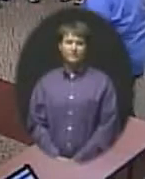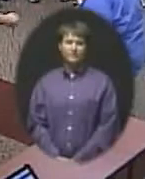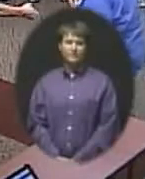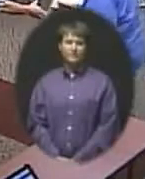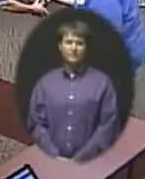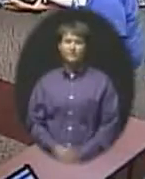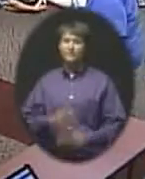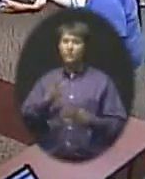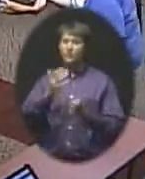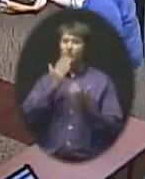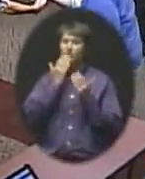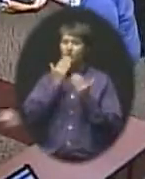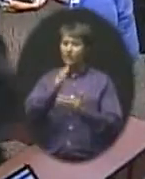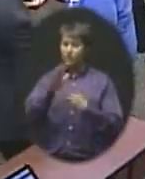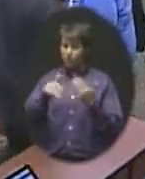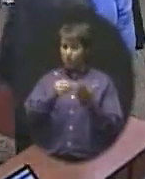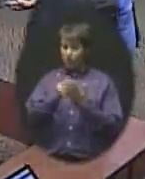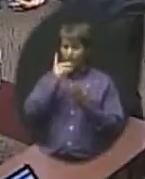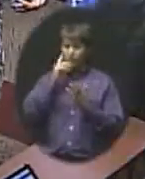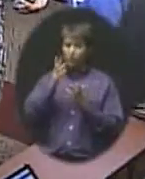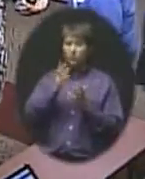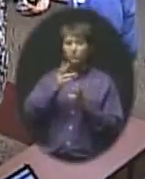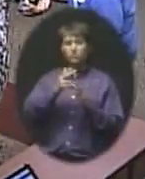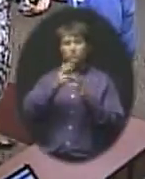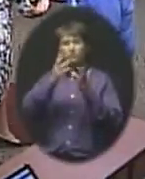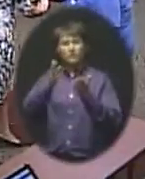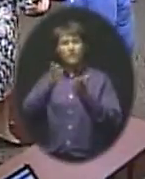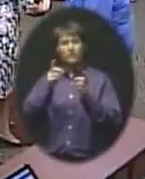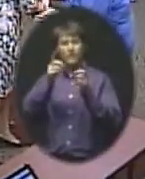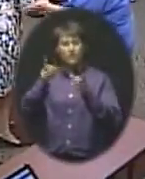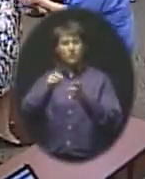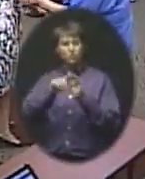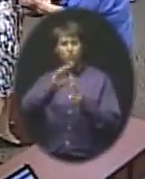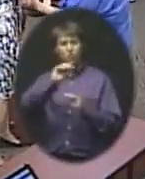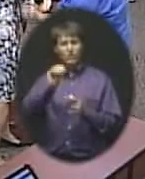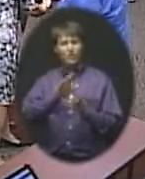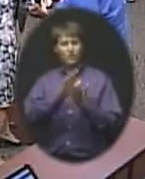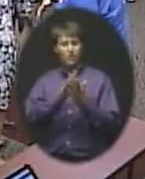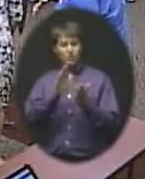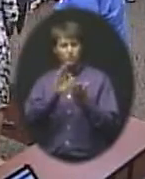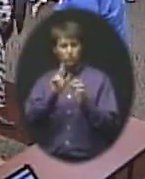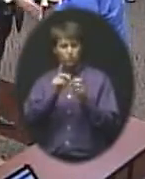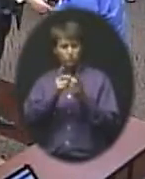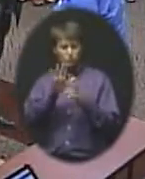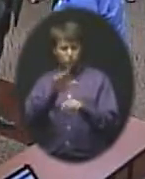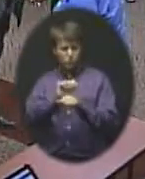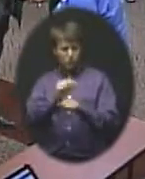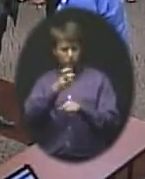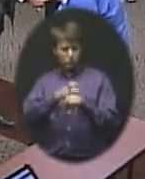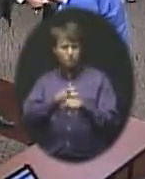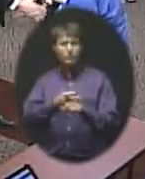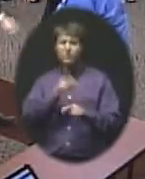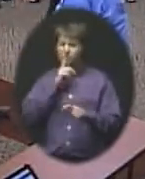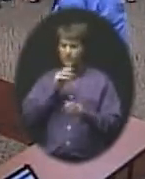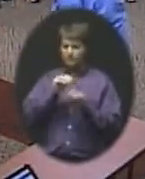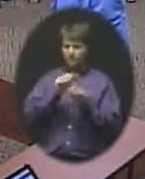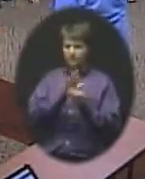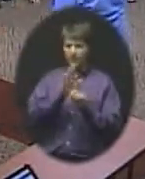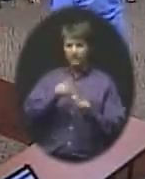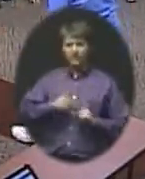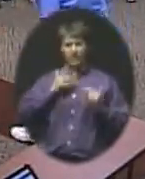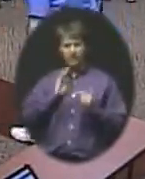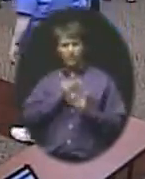And we'd like to thank you all for your dedication to the Olathe Public Schools. You make a tremendous impact in the lives of our students. Thank